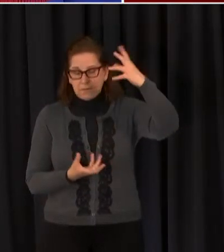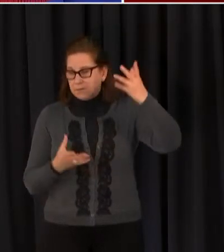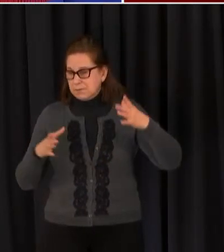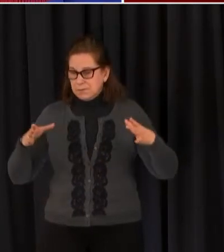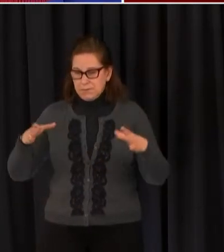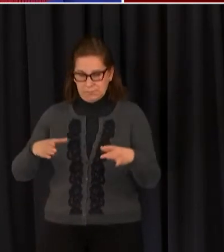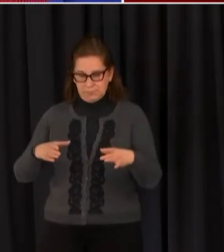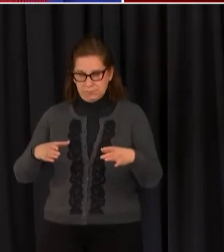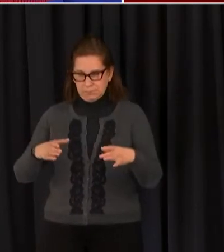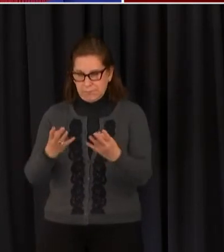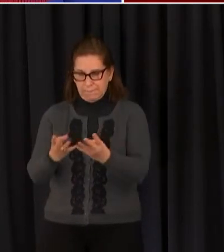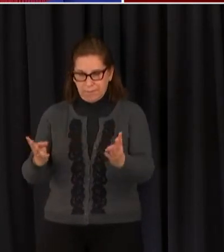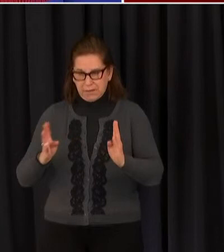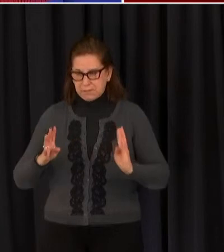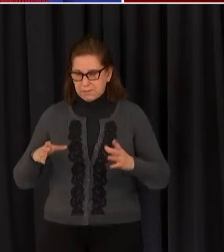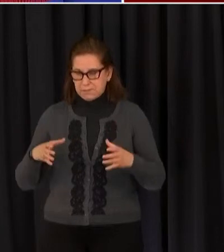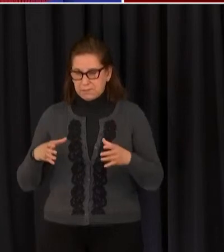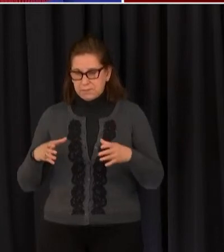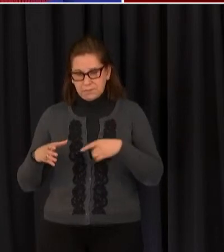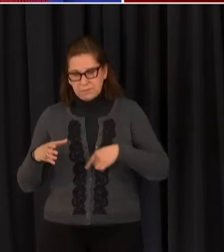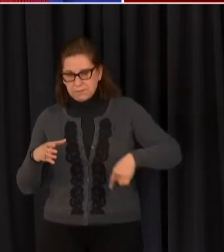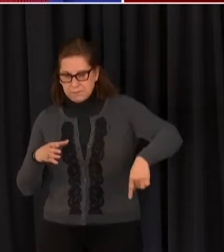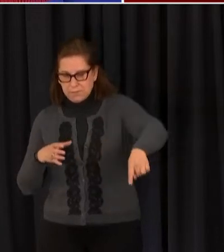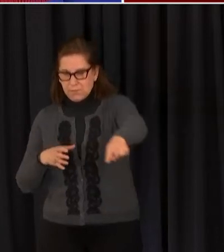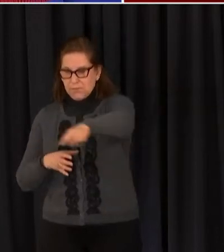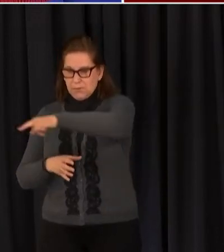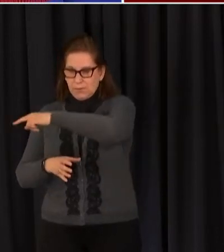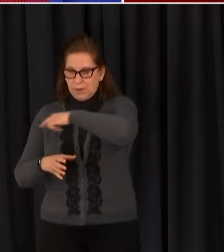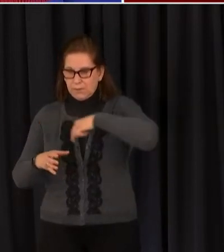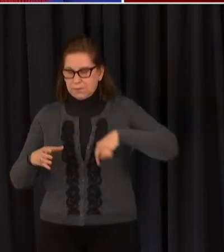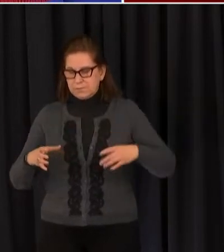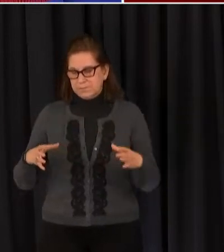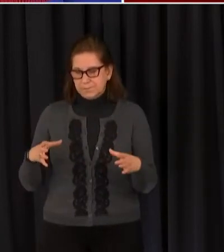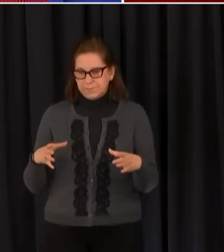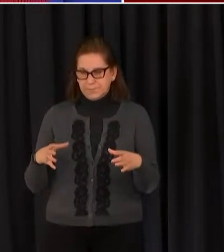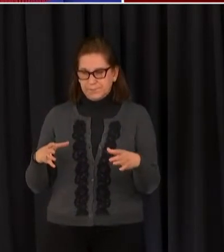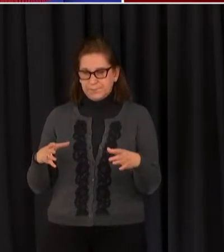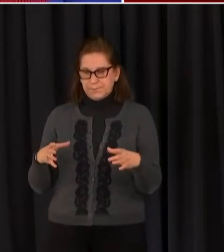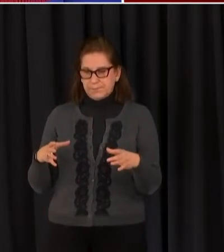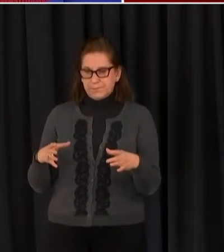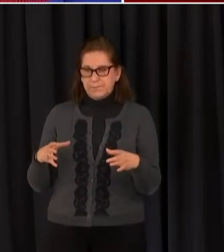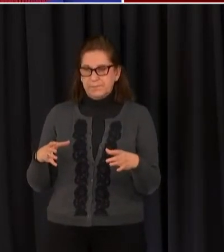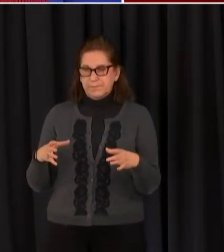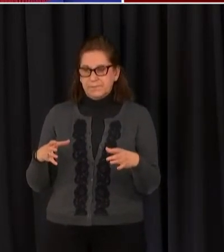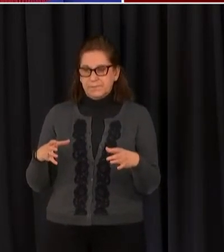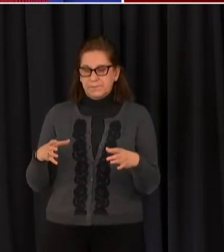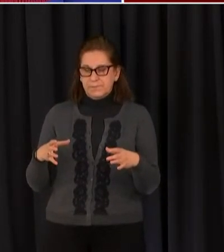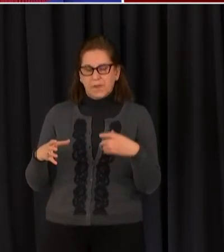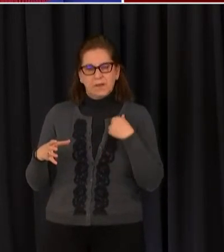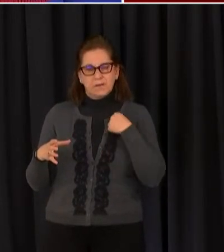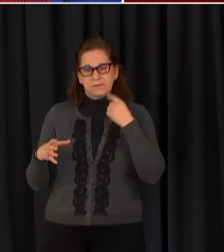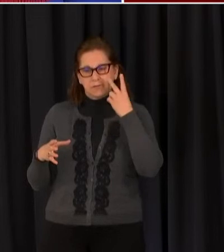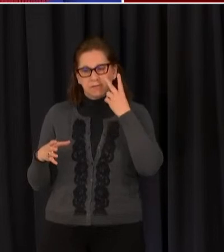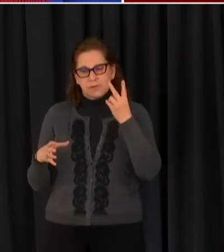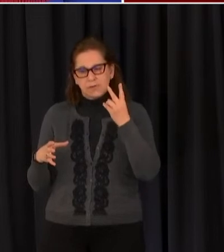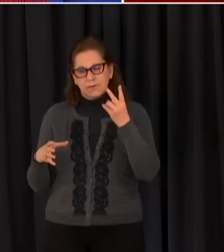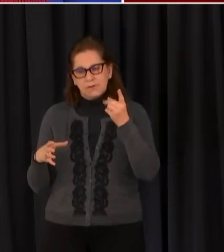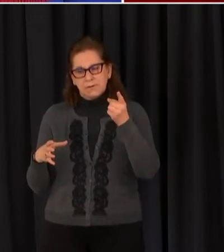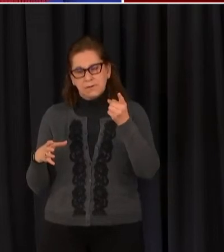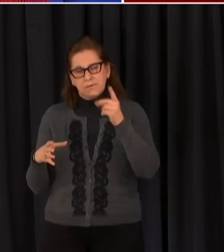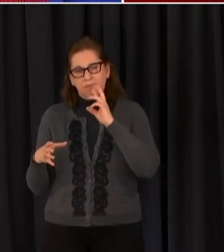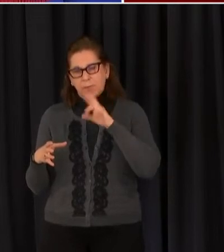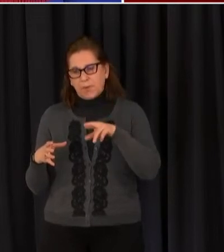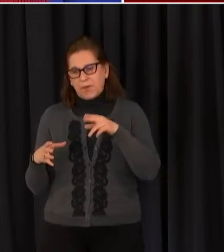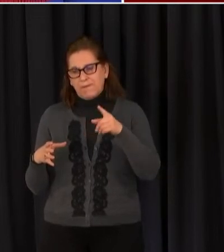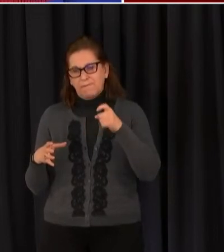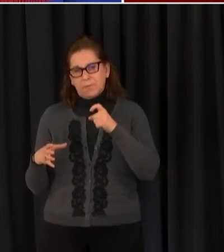And I think that was your question. More than that, I've seen an early report from the sergeants at arms. I